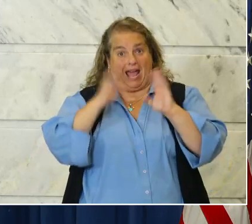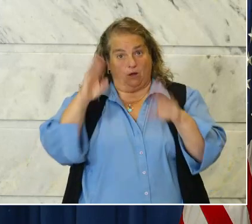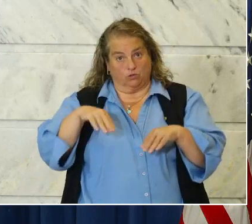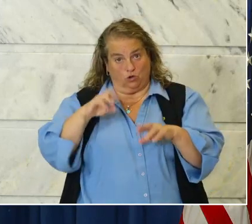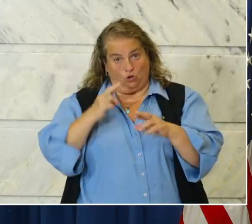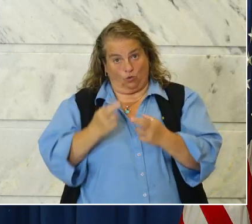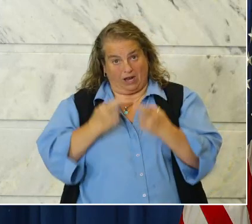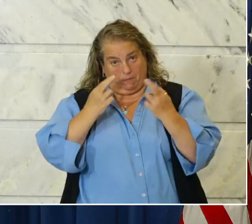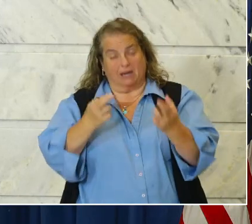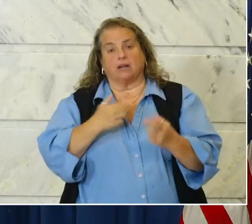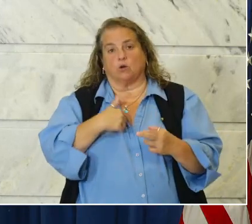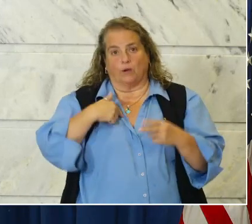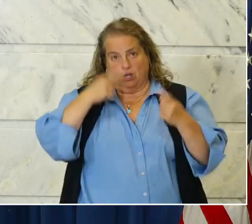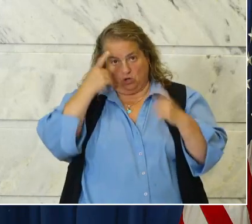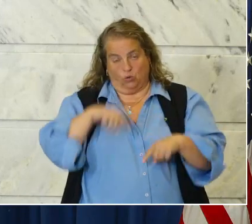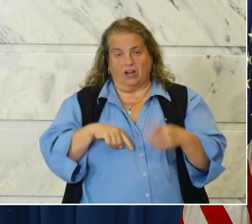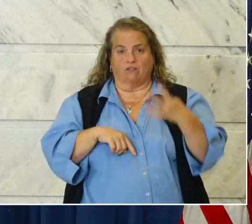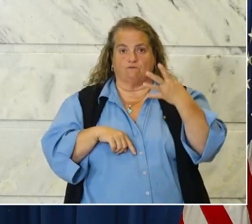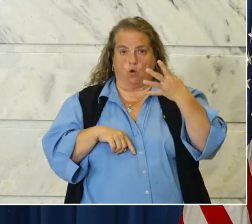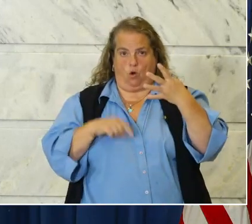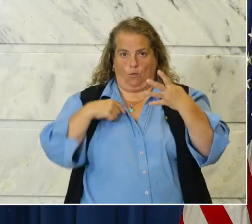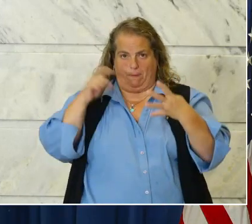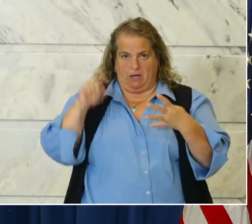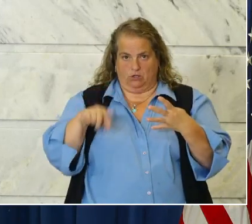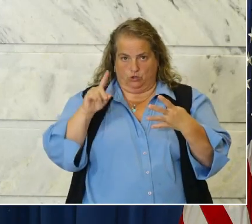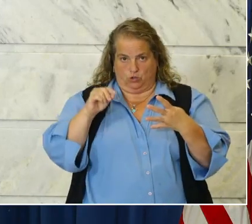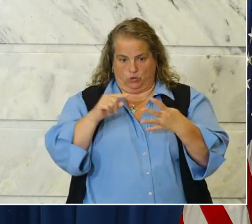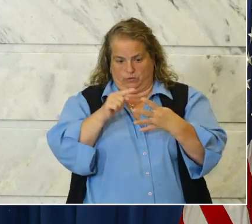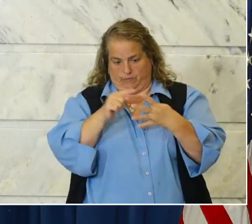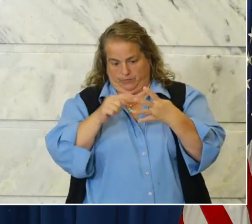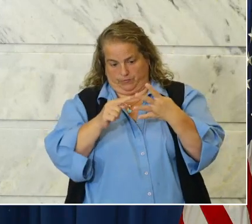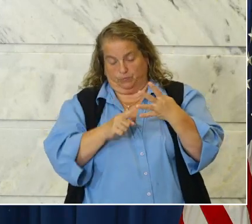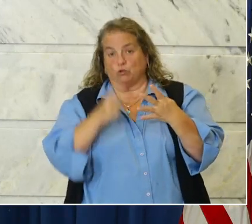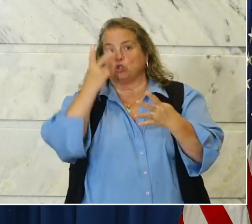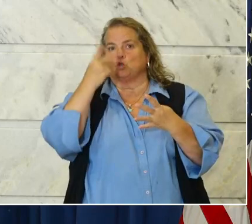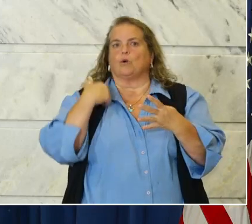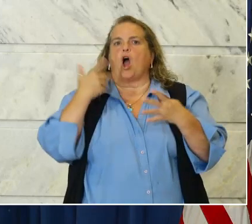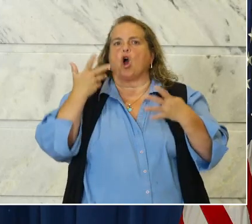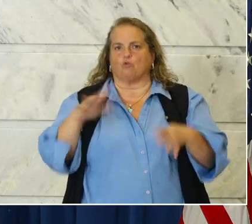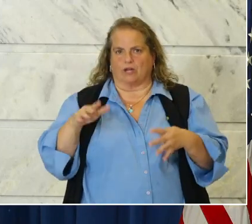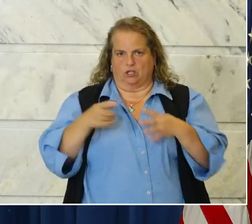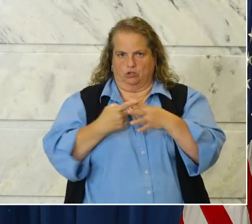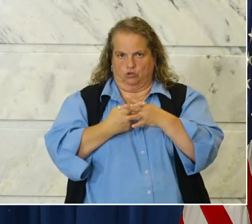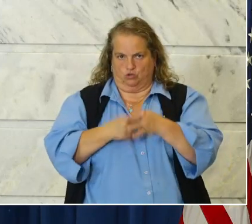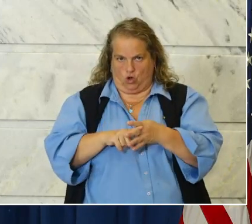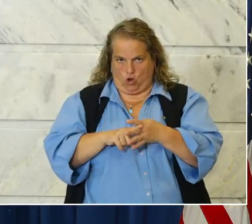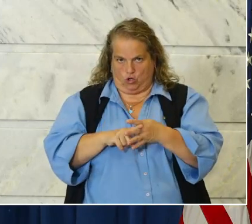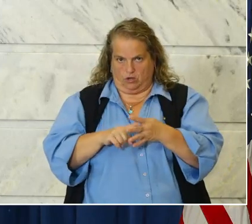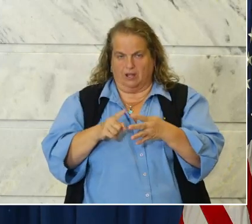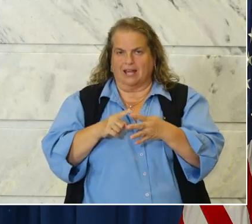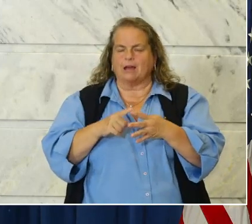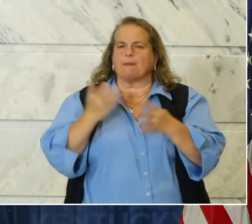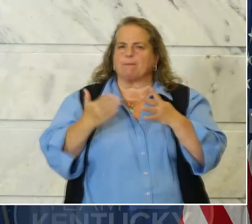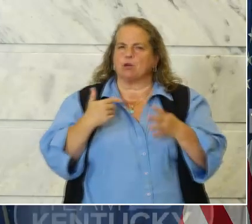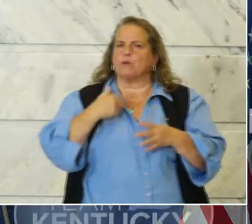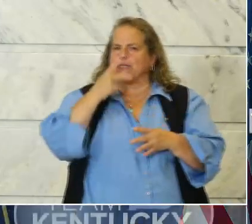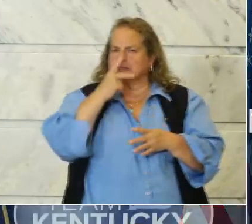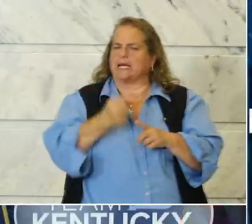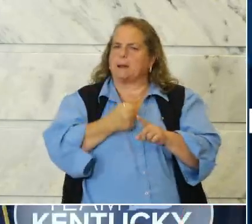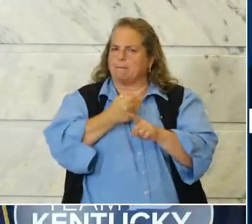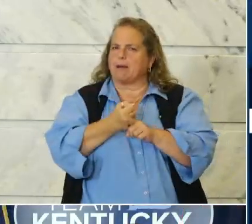4 steps need to be taken, 2 of which we have already started, and I think we might be starting to see somewhat of an impact